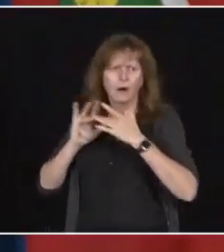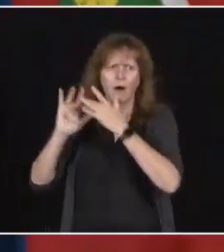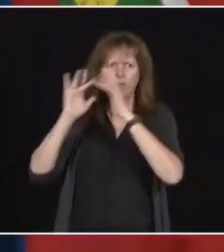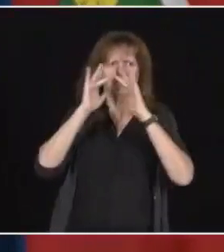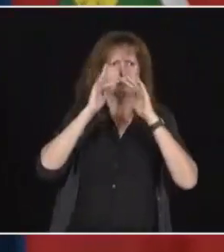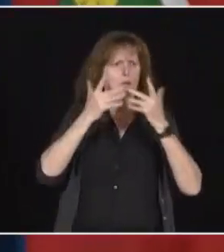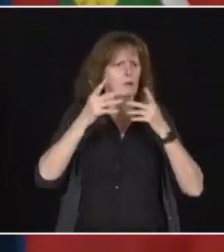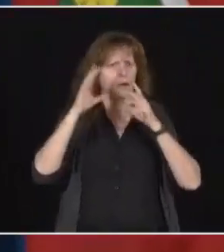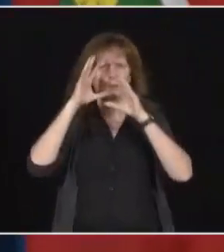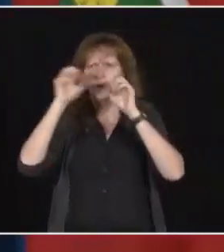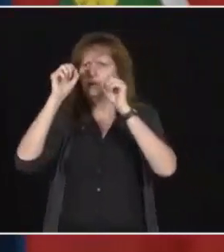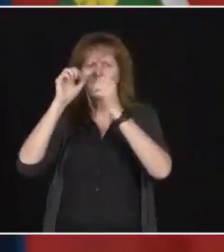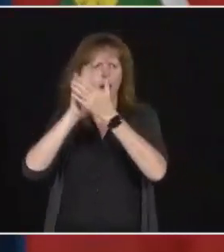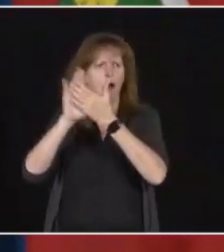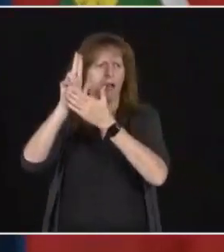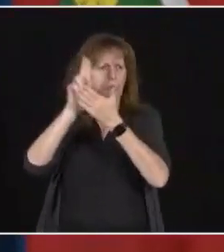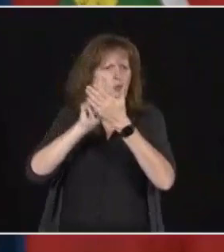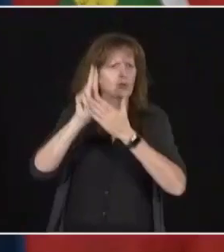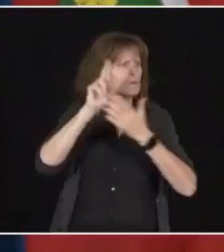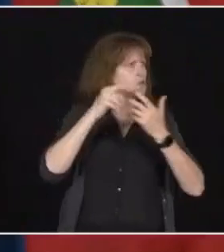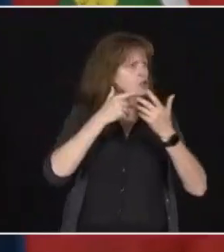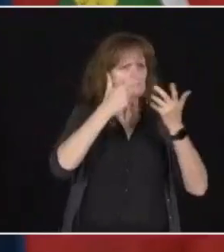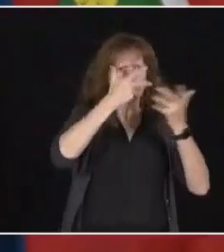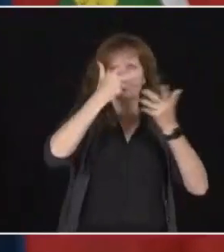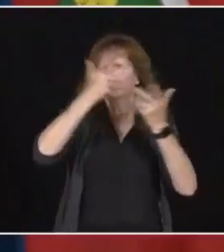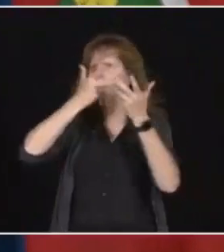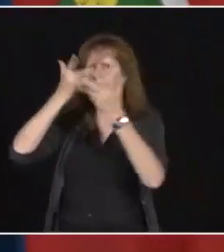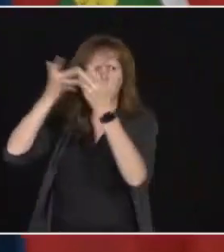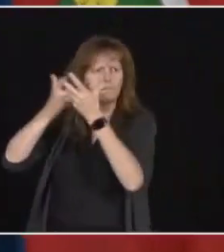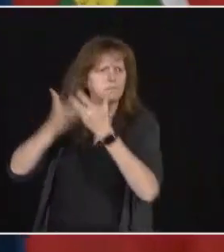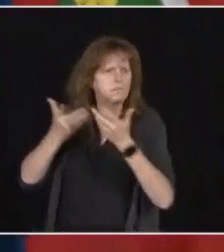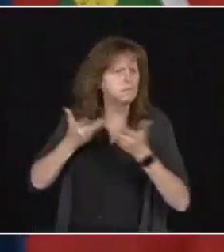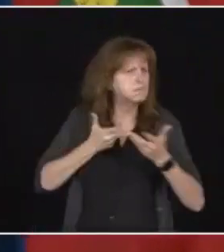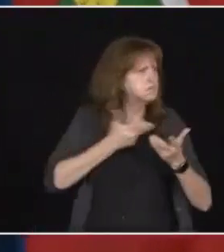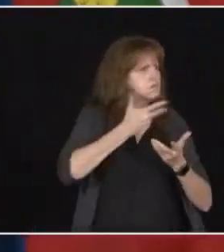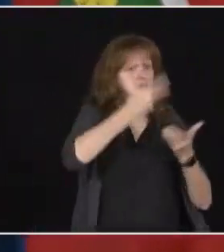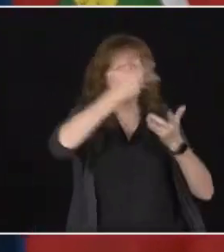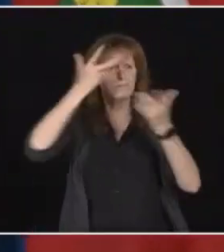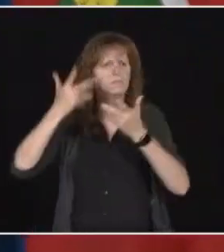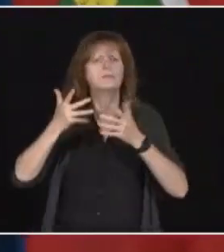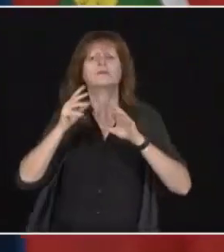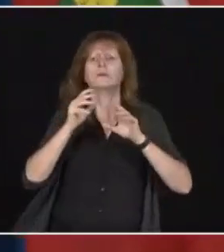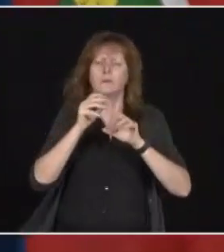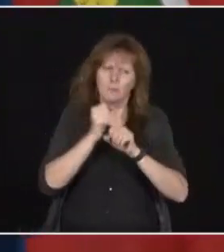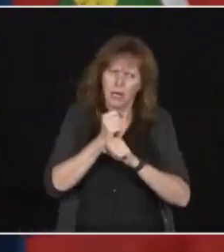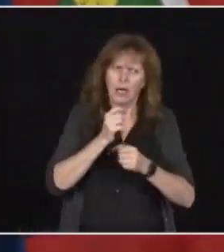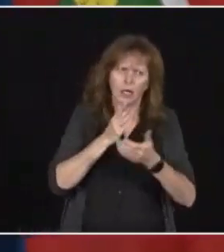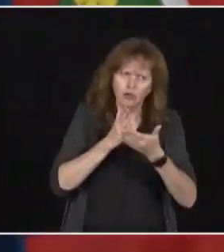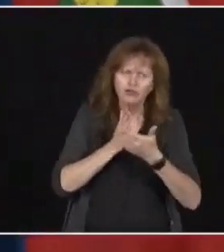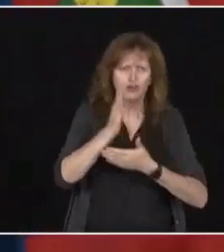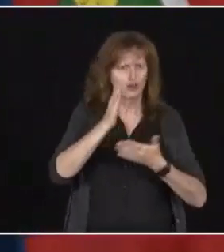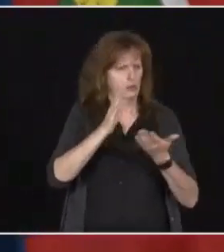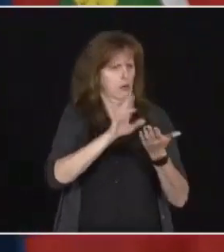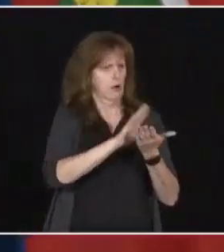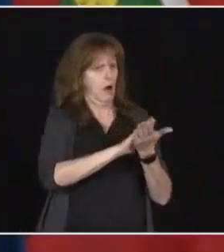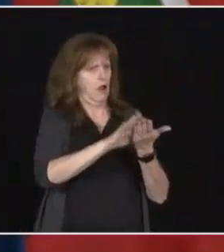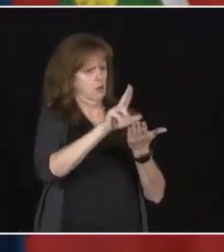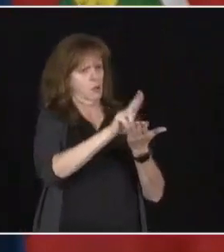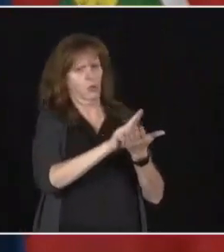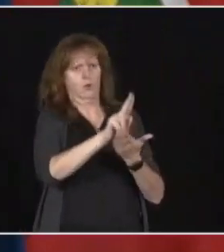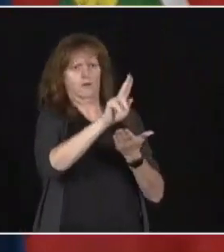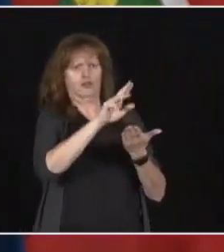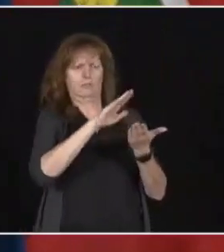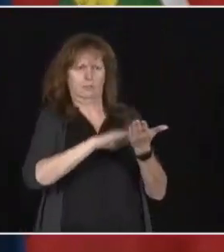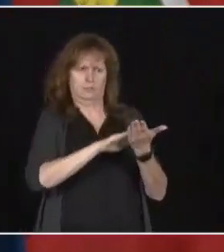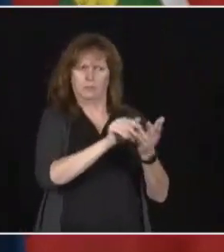of our institutions, and do everything we can to ensure that our post-secondary institutions can continue